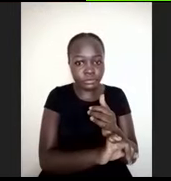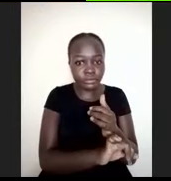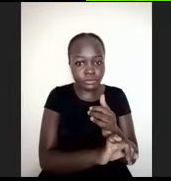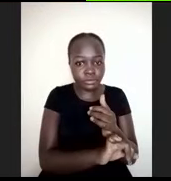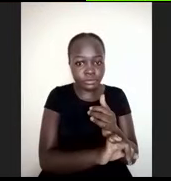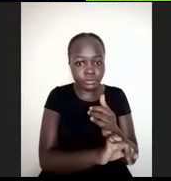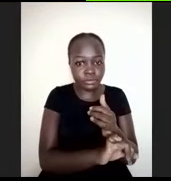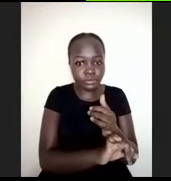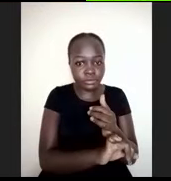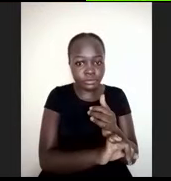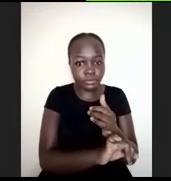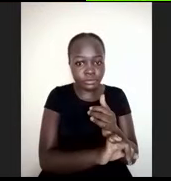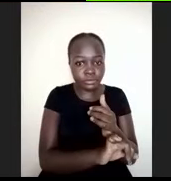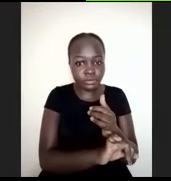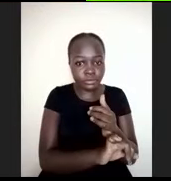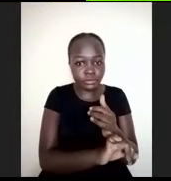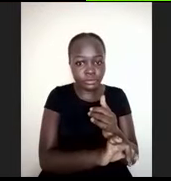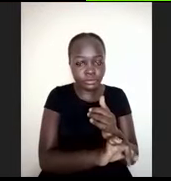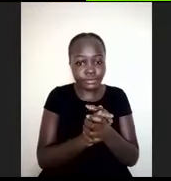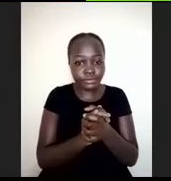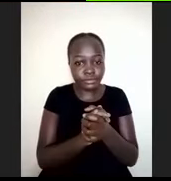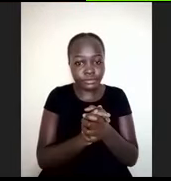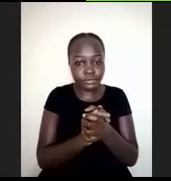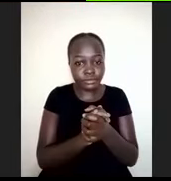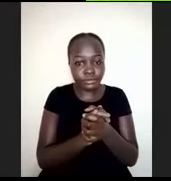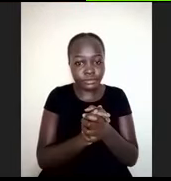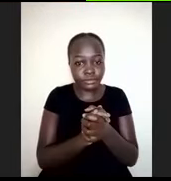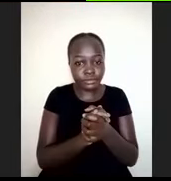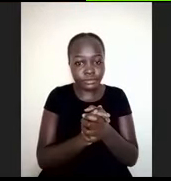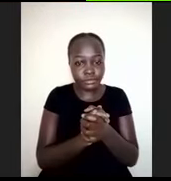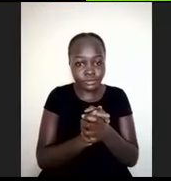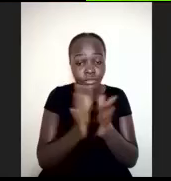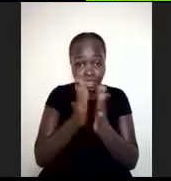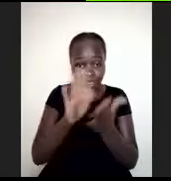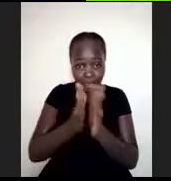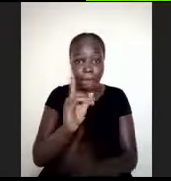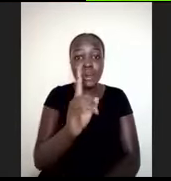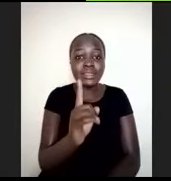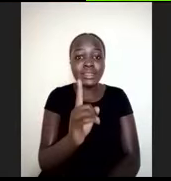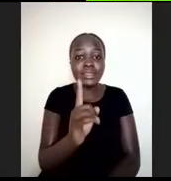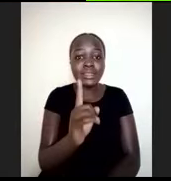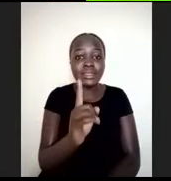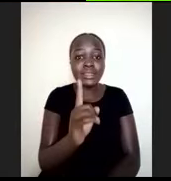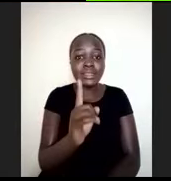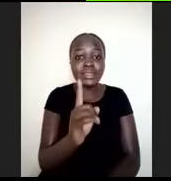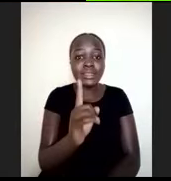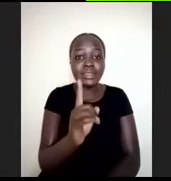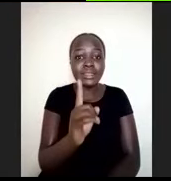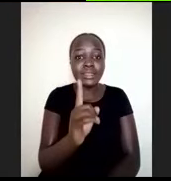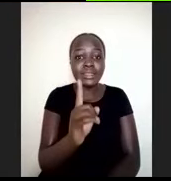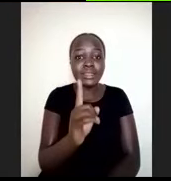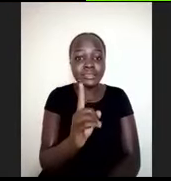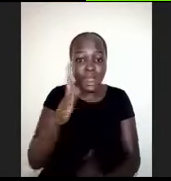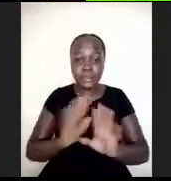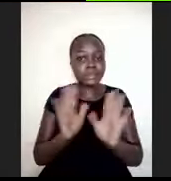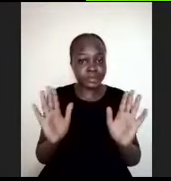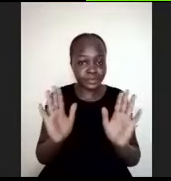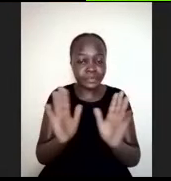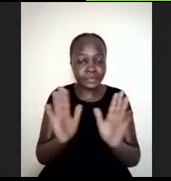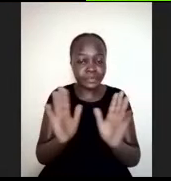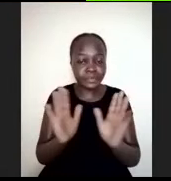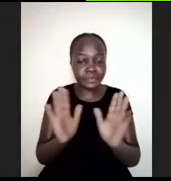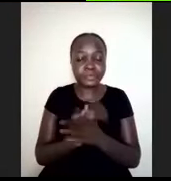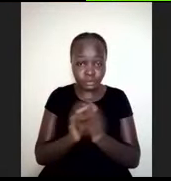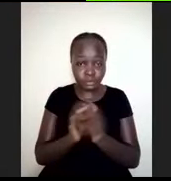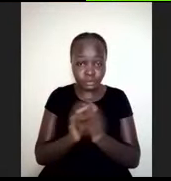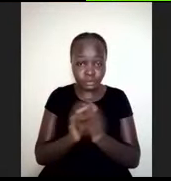so Jesus is talking about heterosexual relationships and not homosexual relationships.